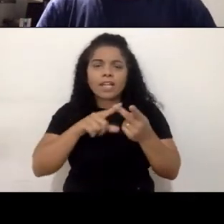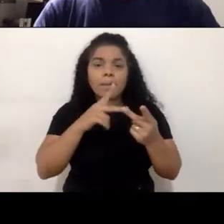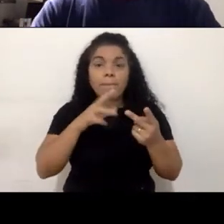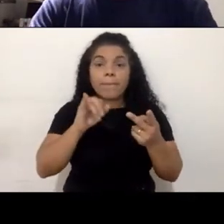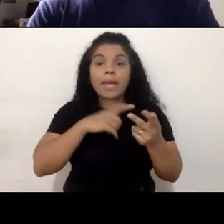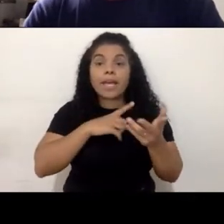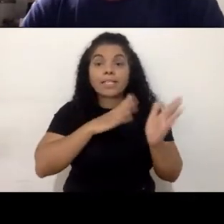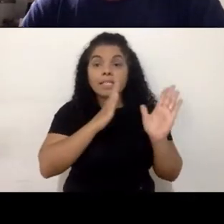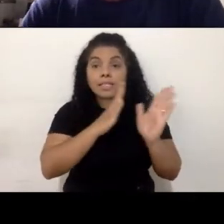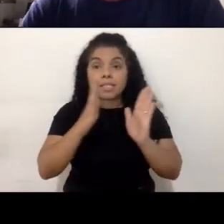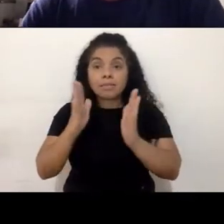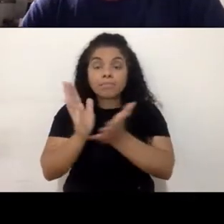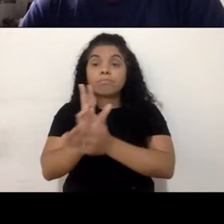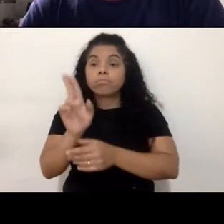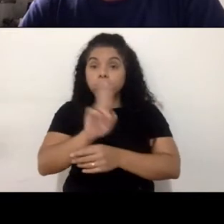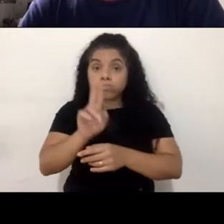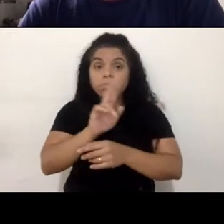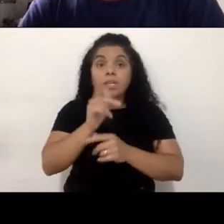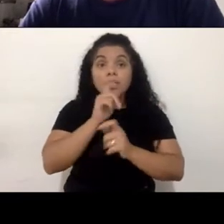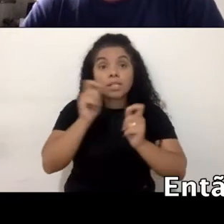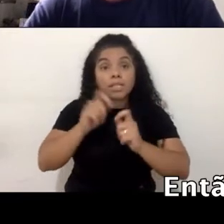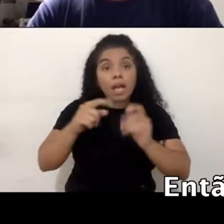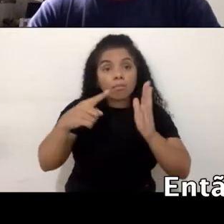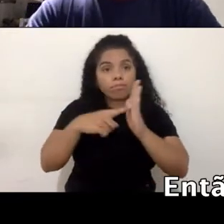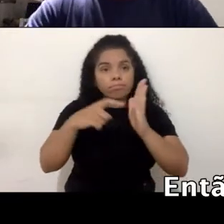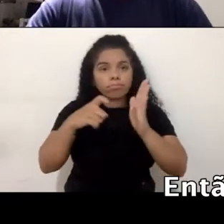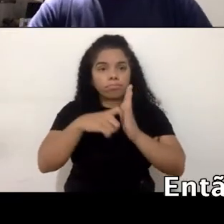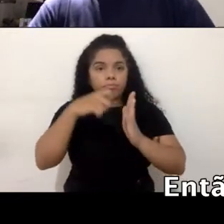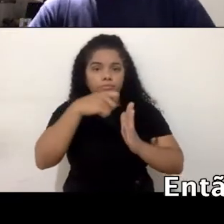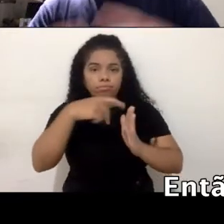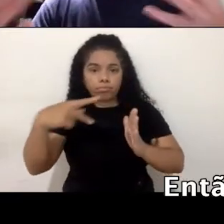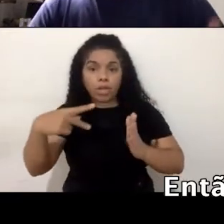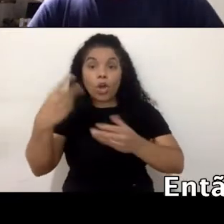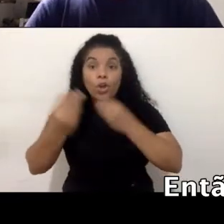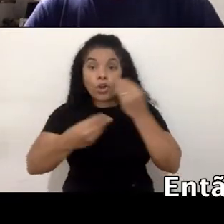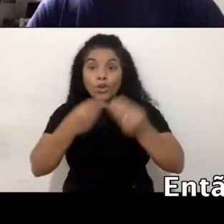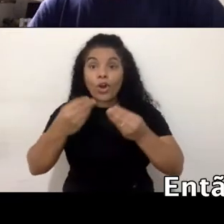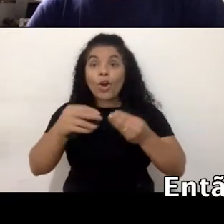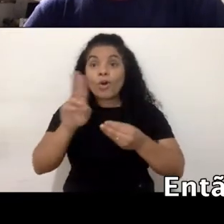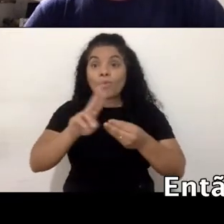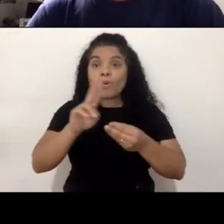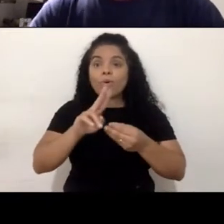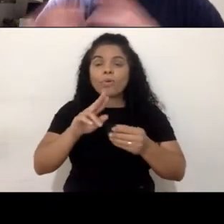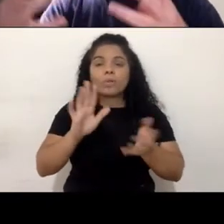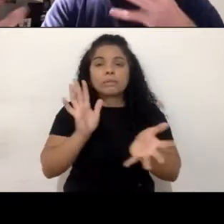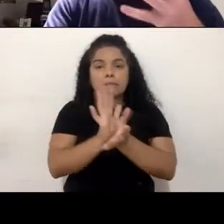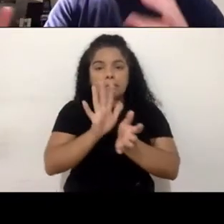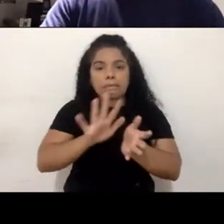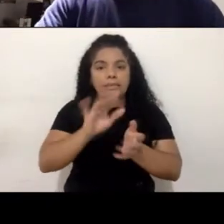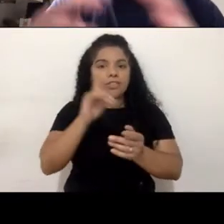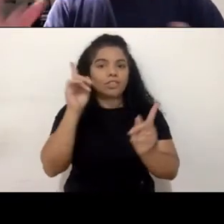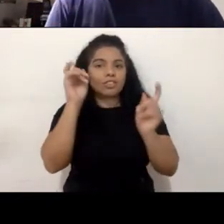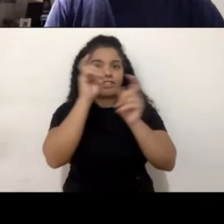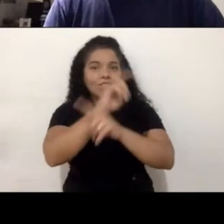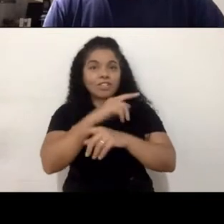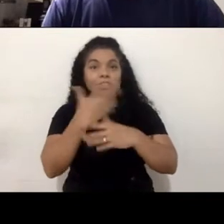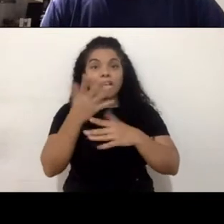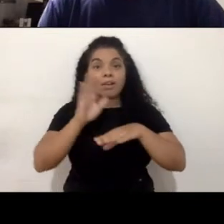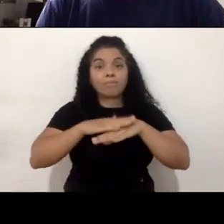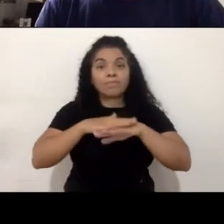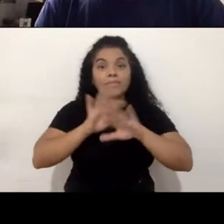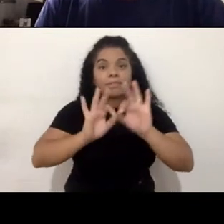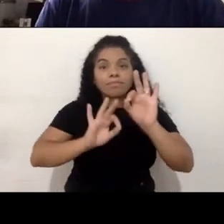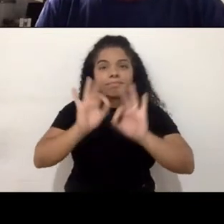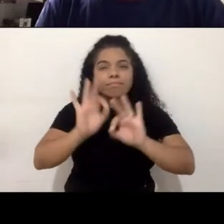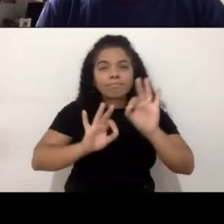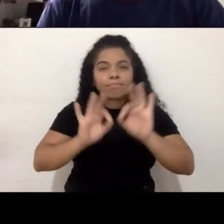is the tricky part. So we assemble infrastructure, those kind of basic levels of infrastructure pieces